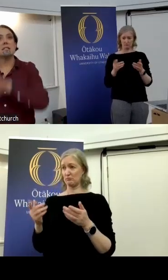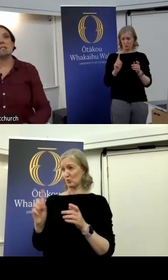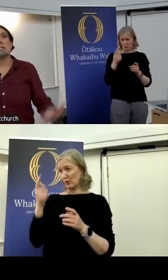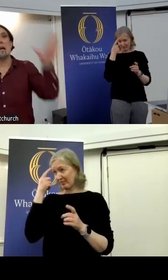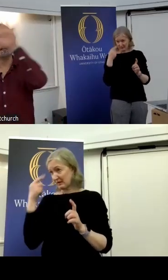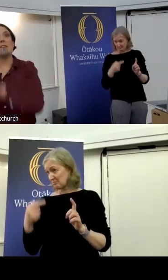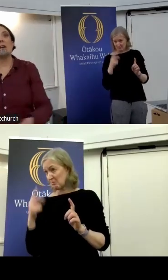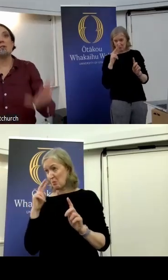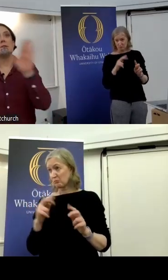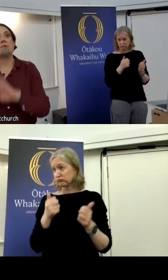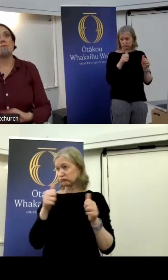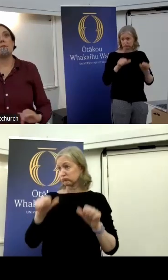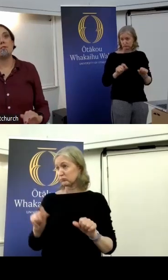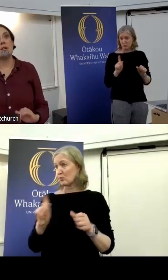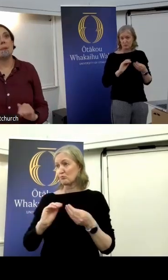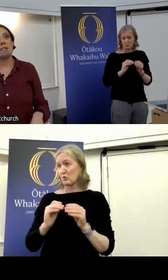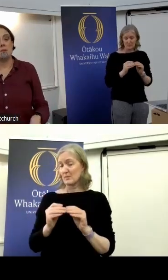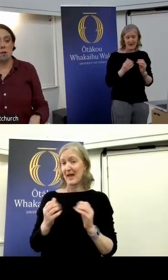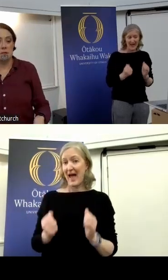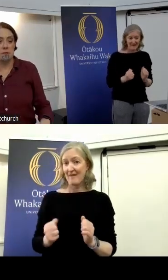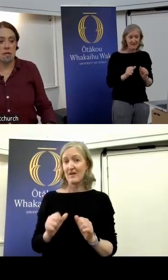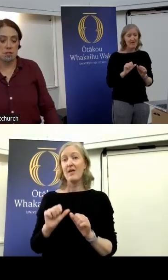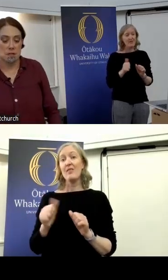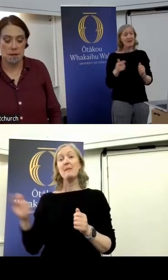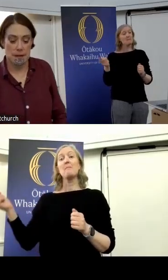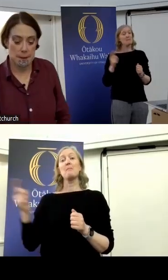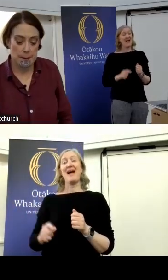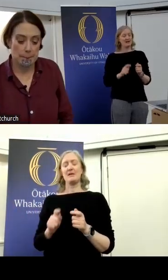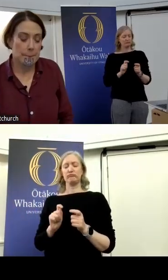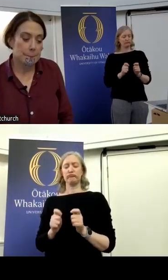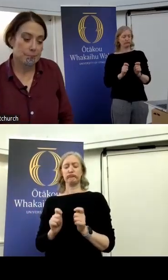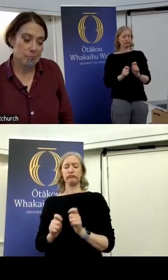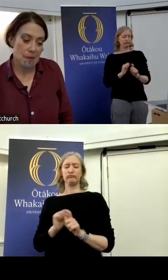then did another iterative revision based on the consultation.